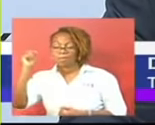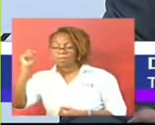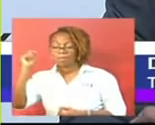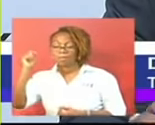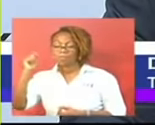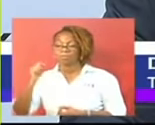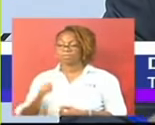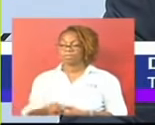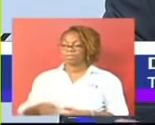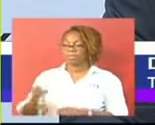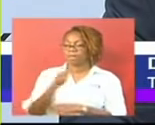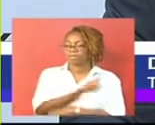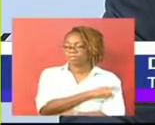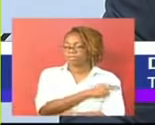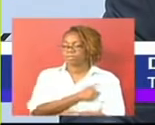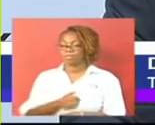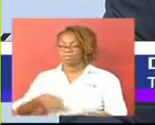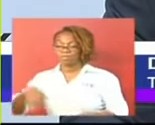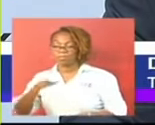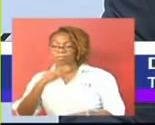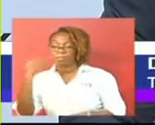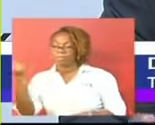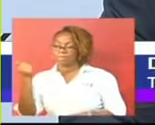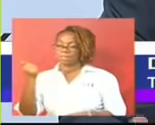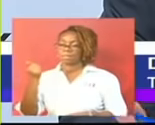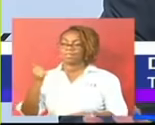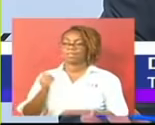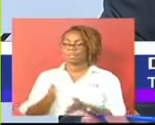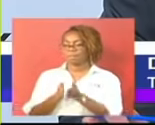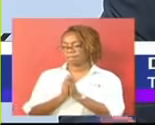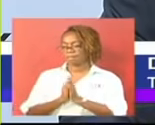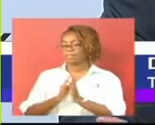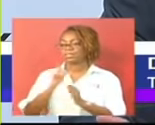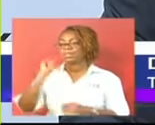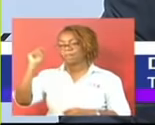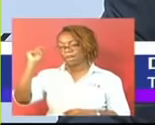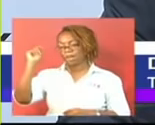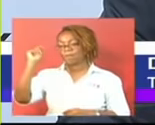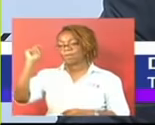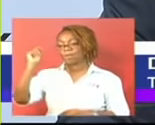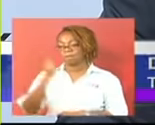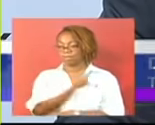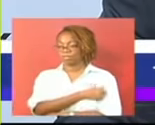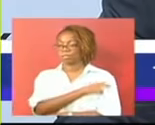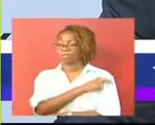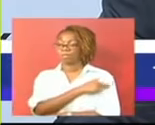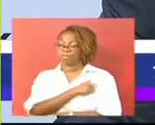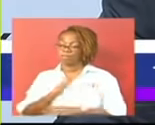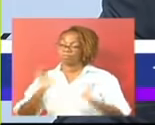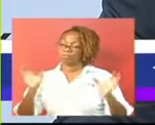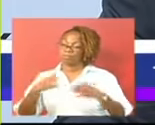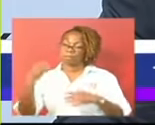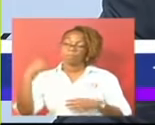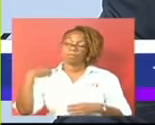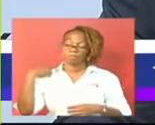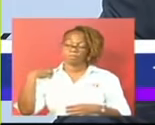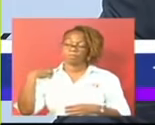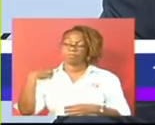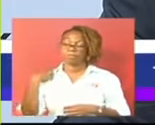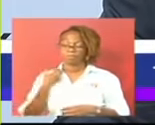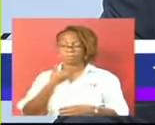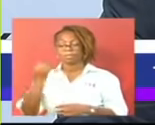questions are best directed actually to the THA. Now, the question of what you think about the number of